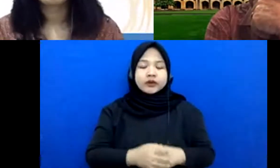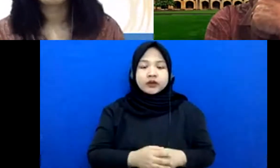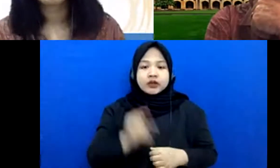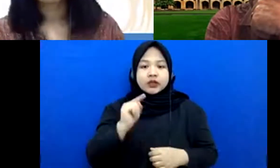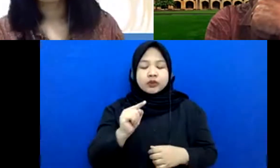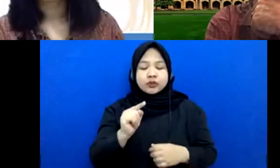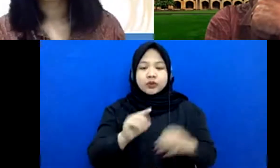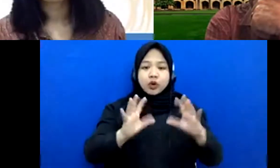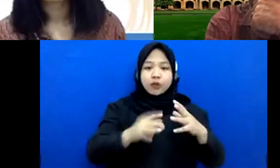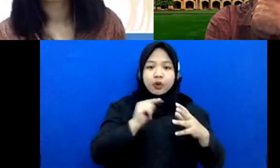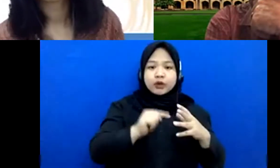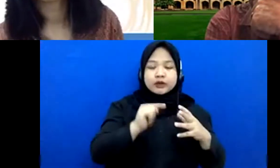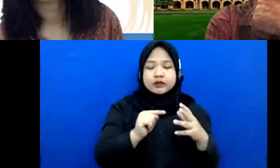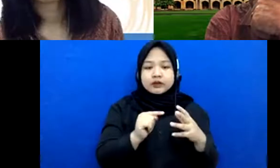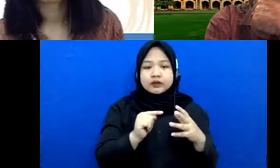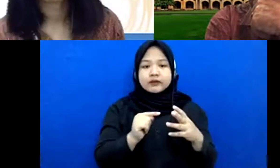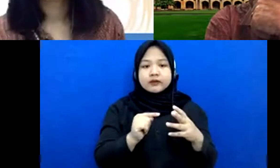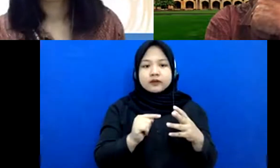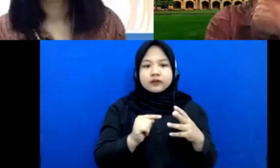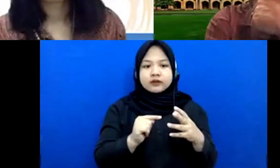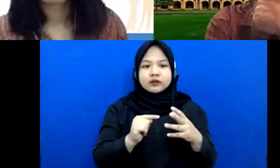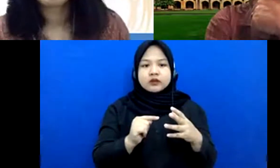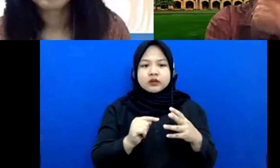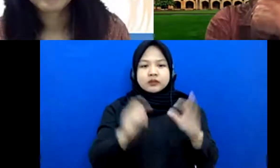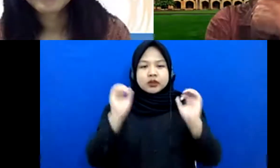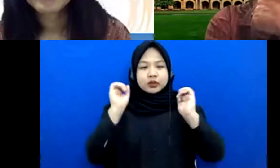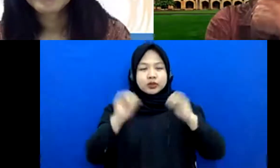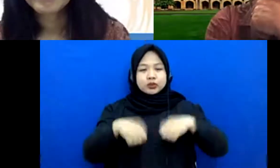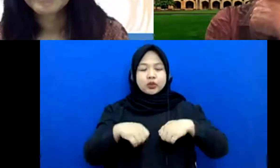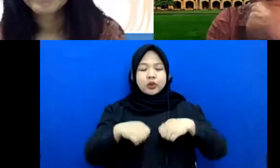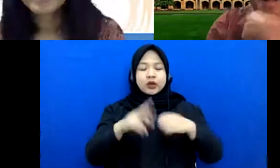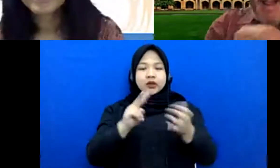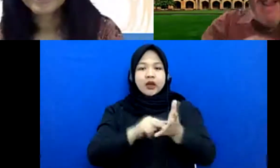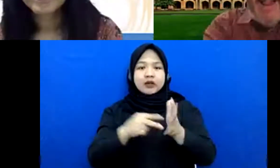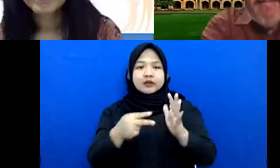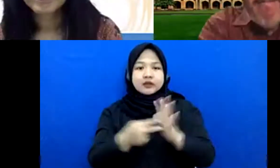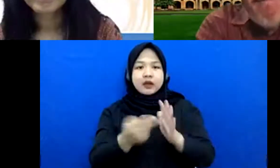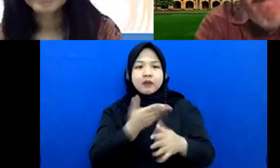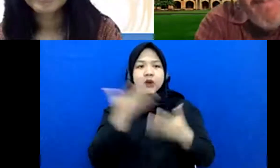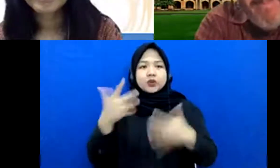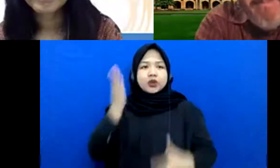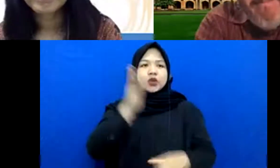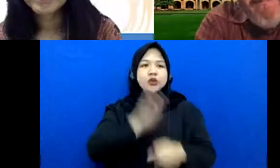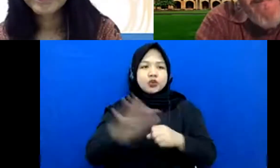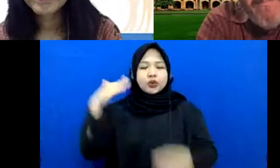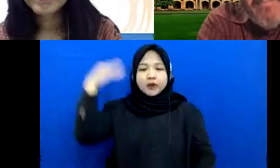of consent, which means that they are mature enough to